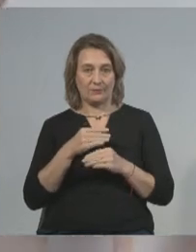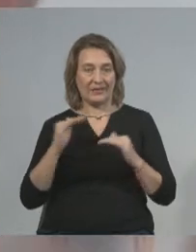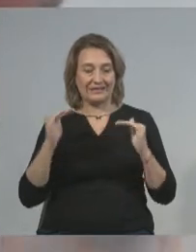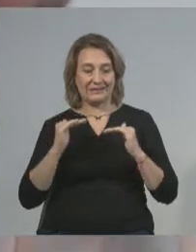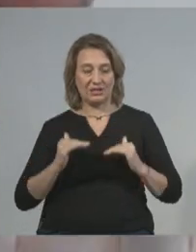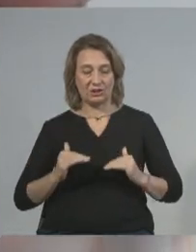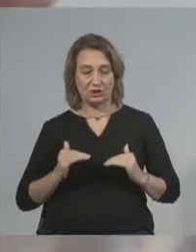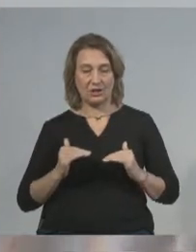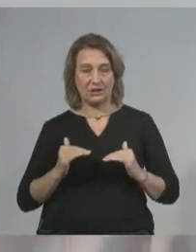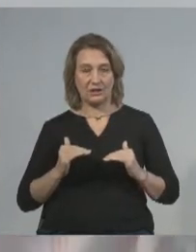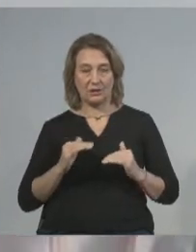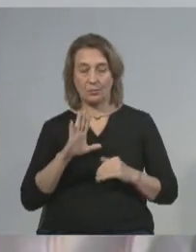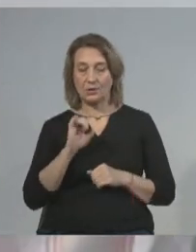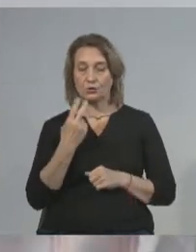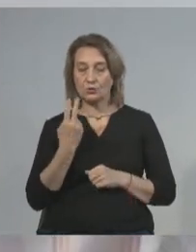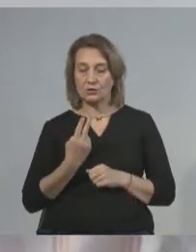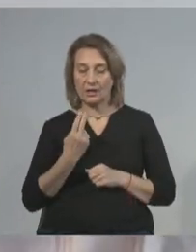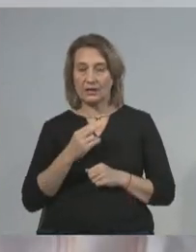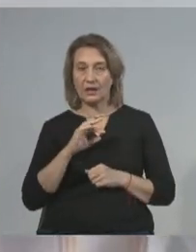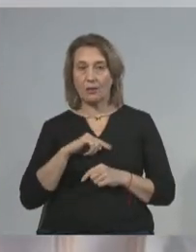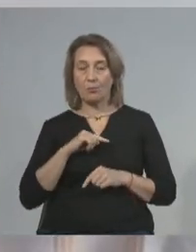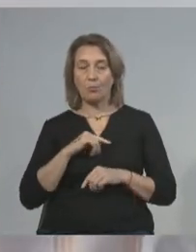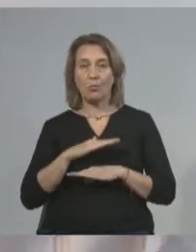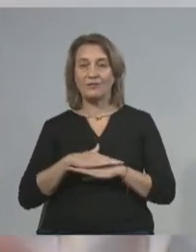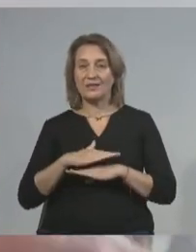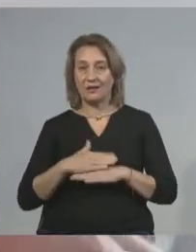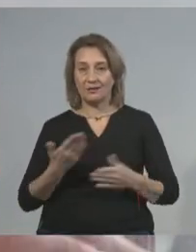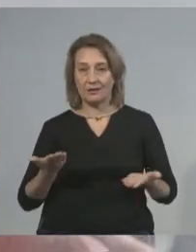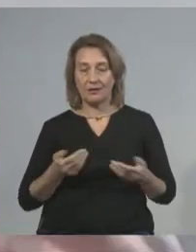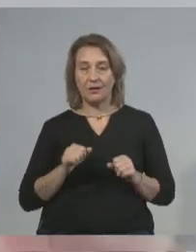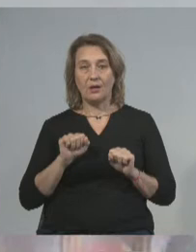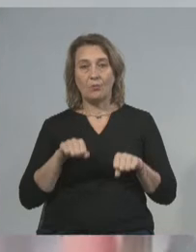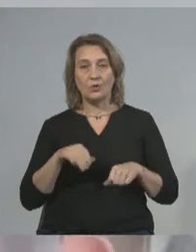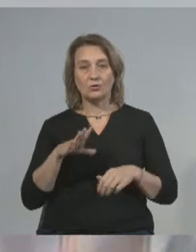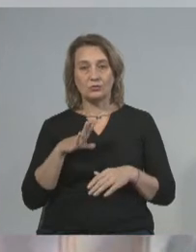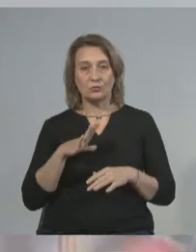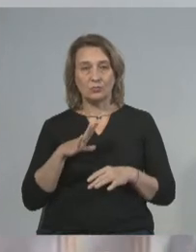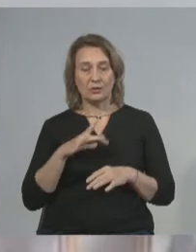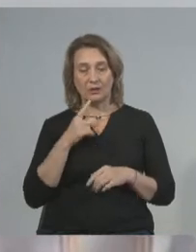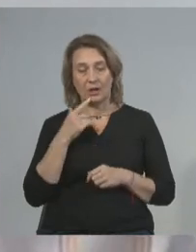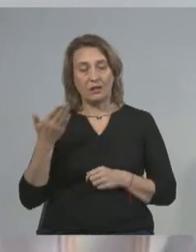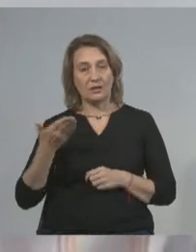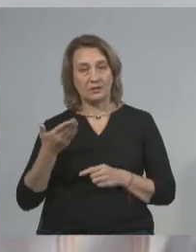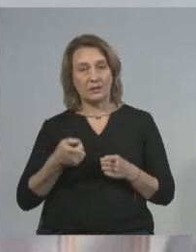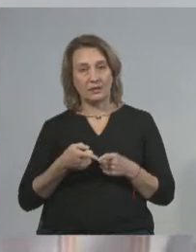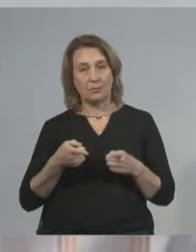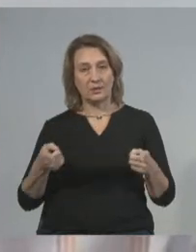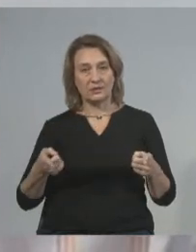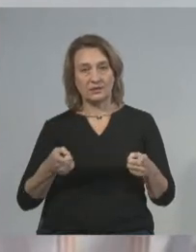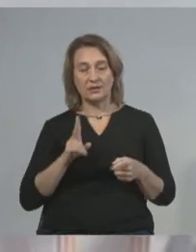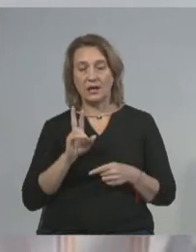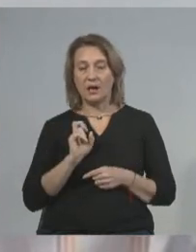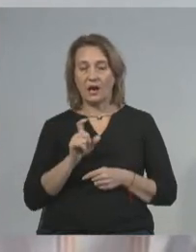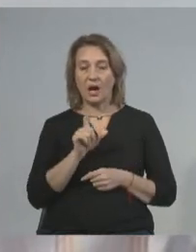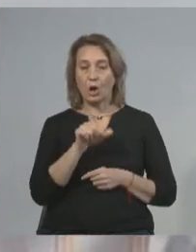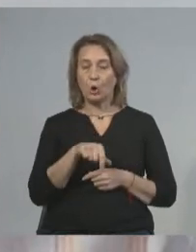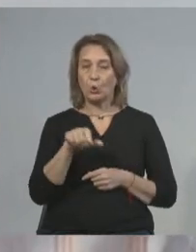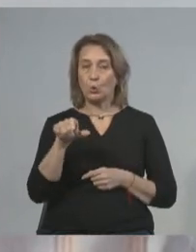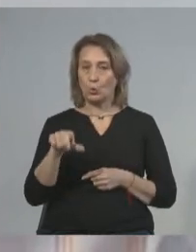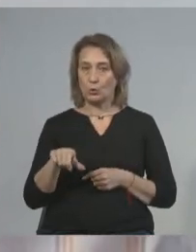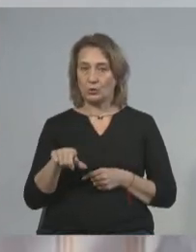wrong and they couldn't also decrease the risks with the social behavior and what i mean is the electoral process how